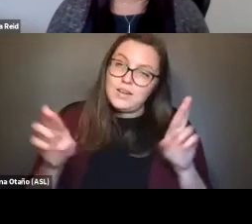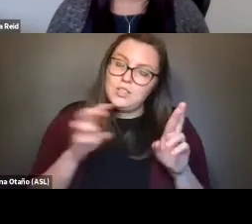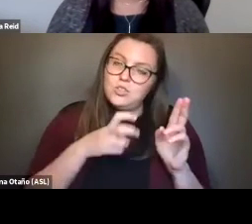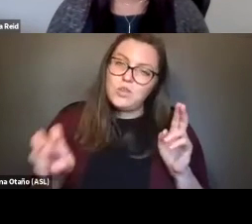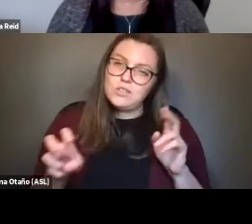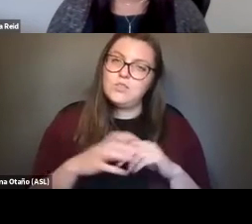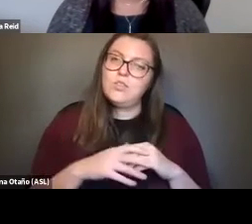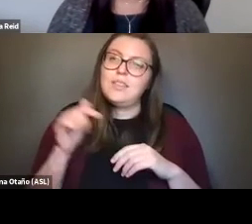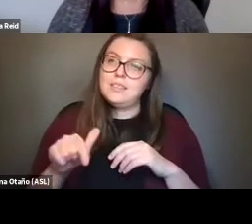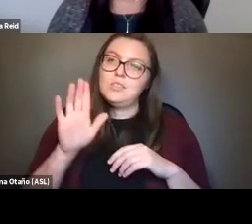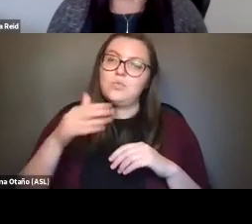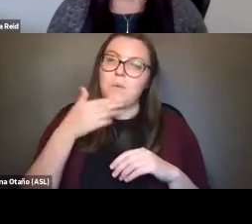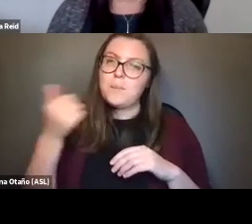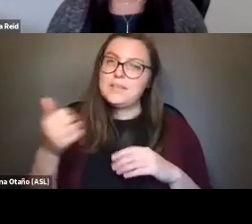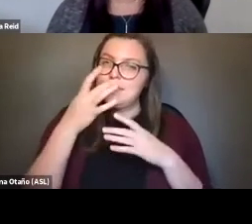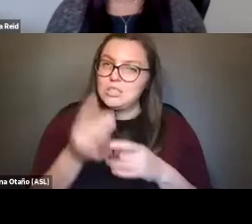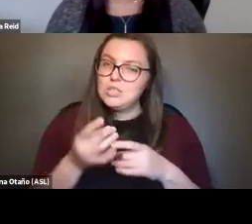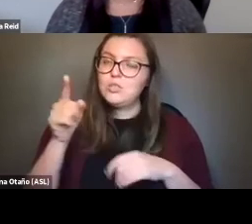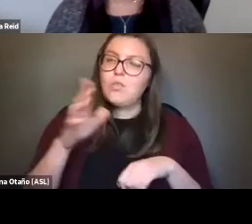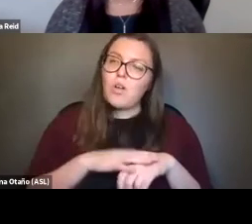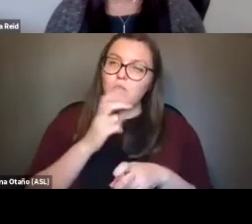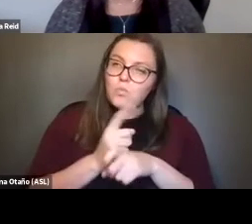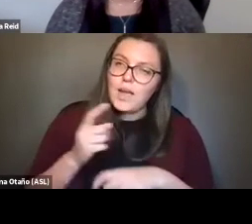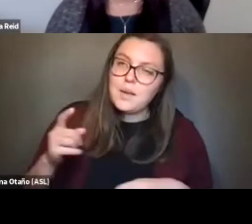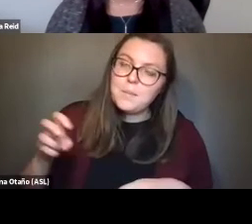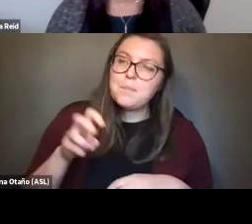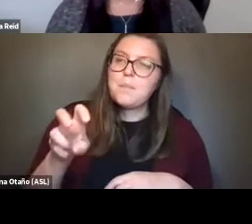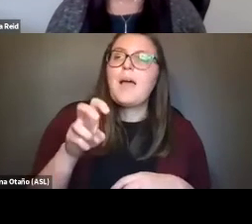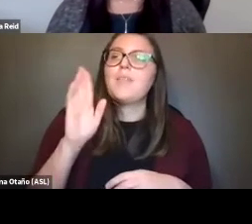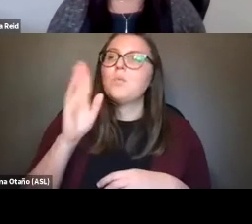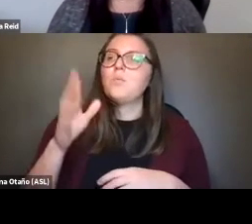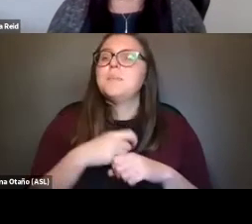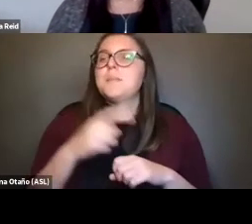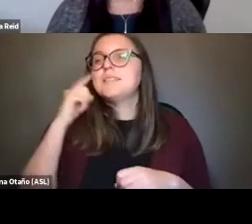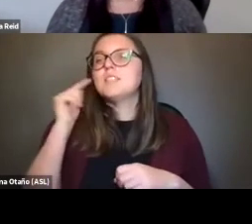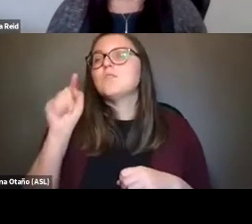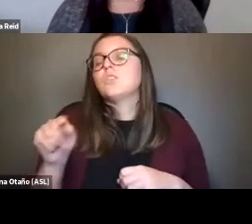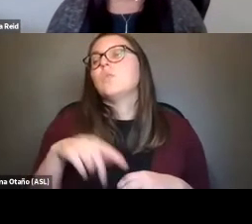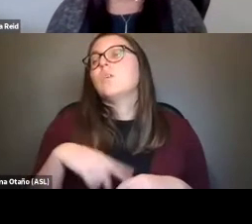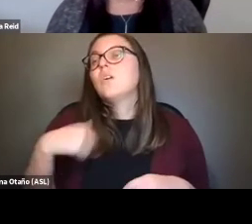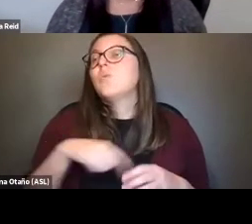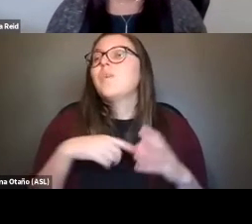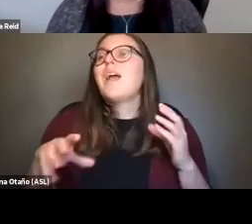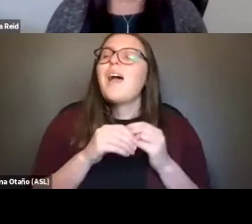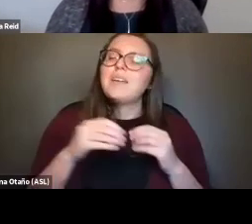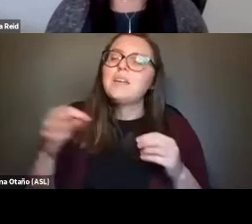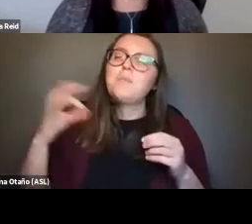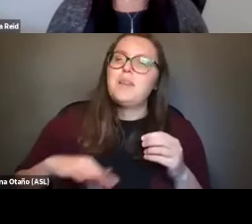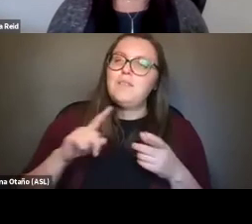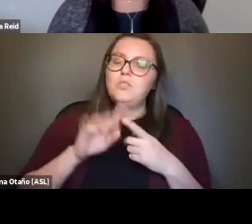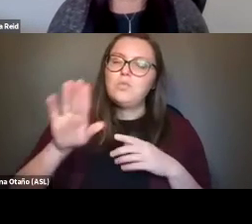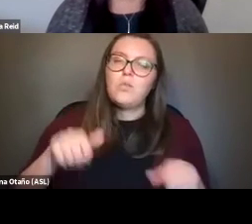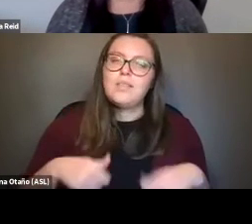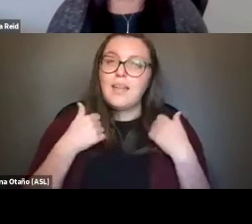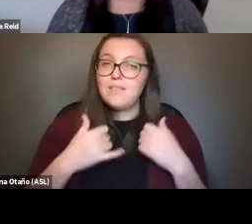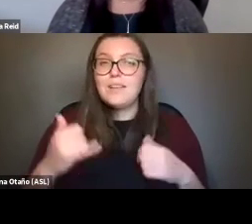in your best interest? Are you on a pathway that this is going to make sense for you? Are we adding benefit to your life? And if you